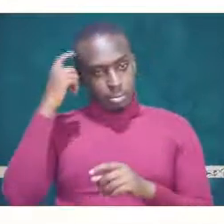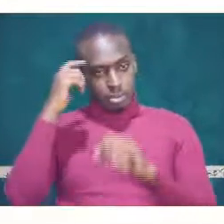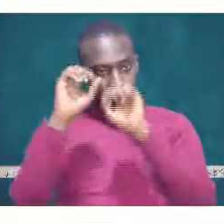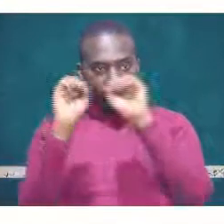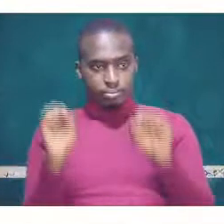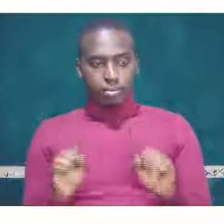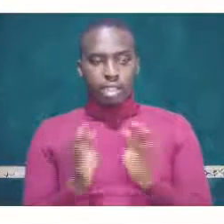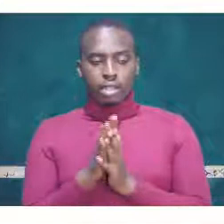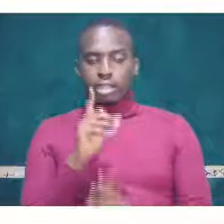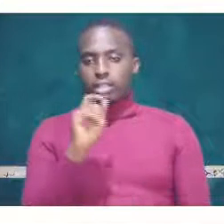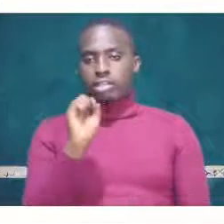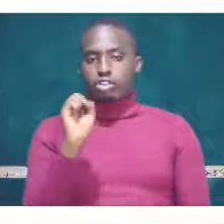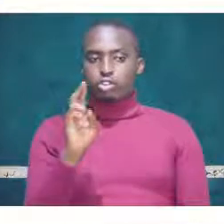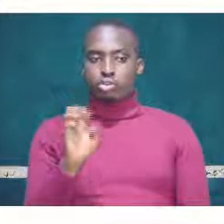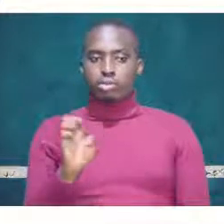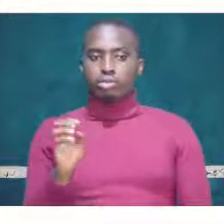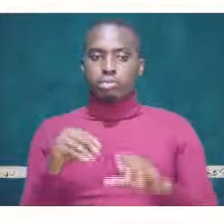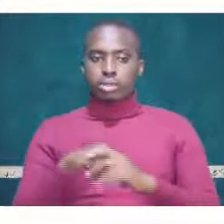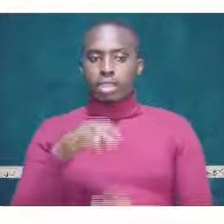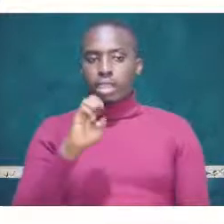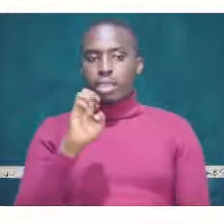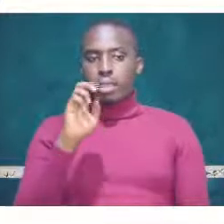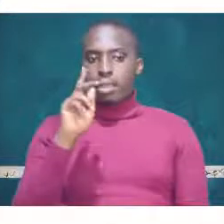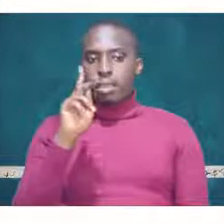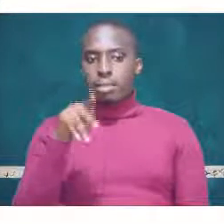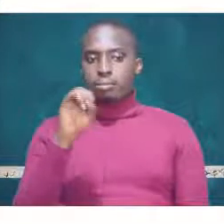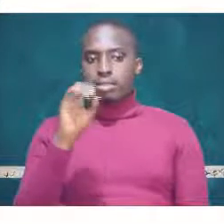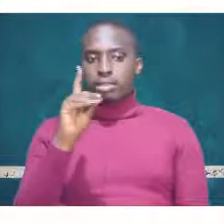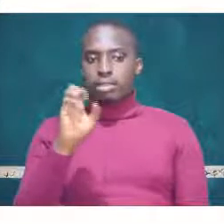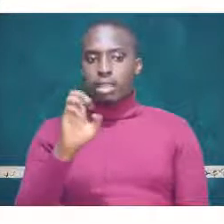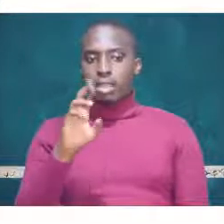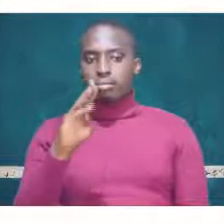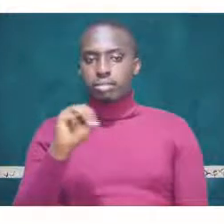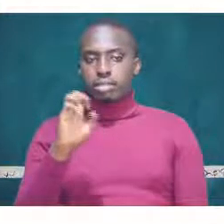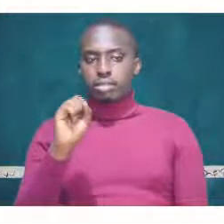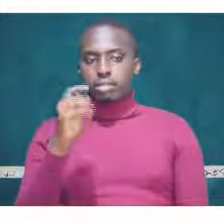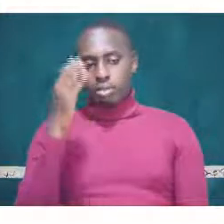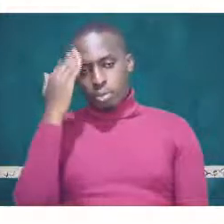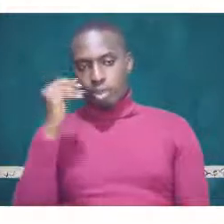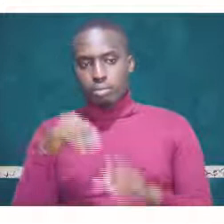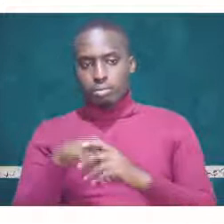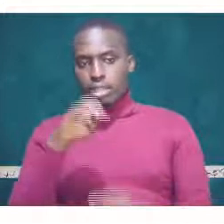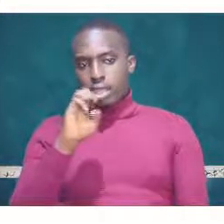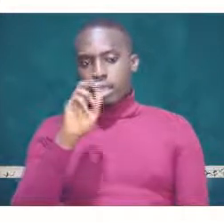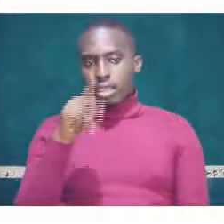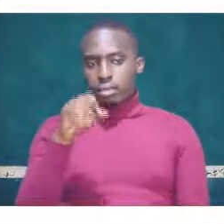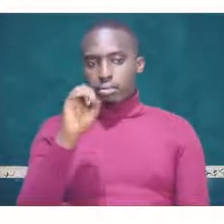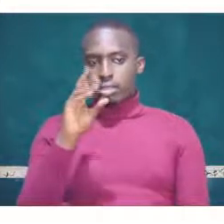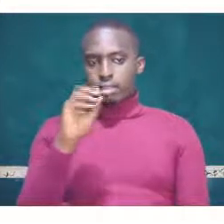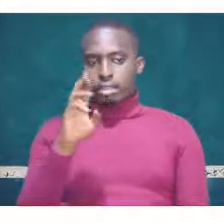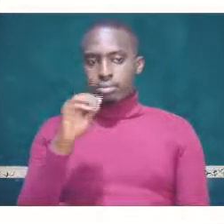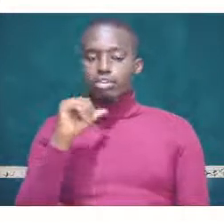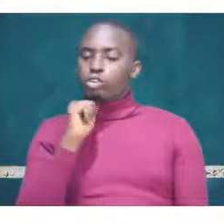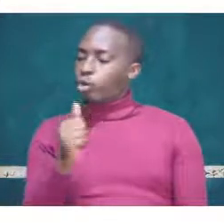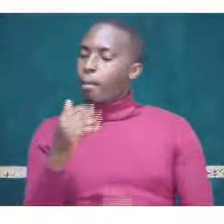and the tissues such as in epidermis that lack what we call blood vessels. Because in epidermis there are no blood